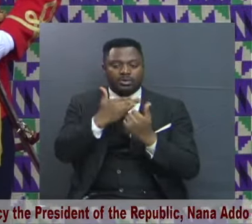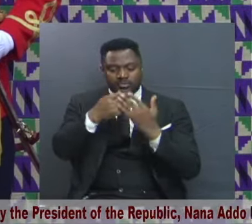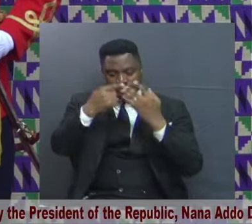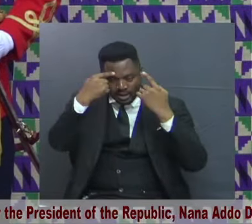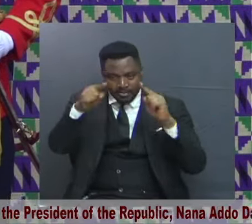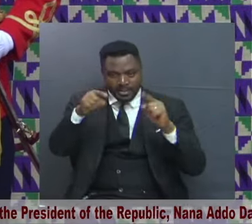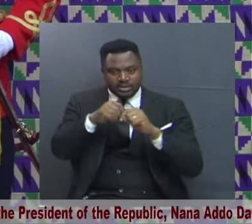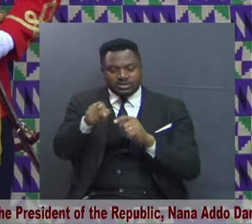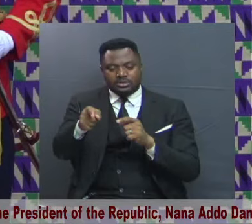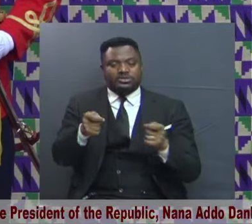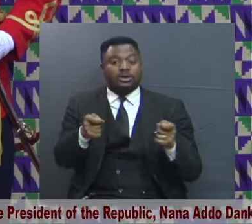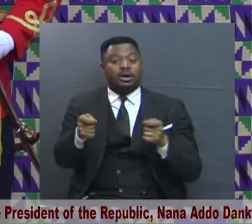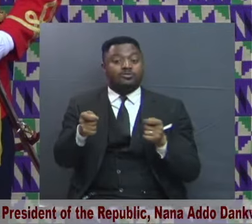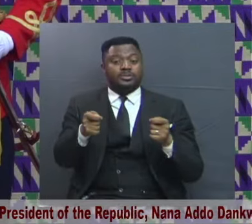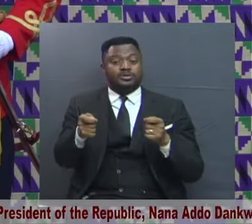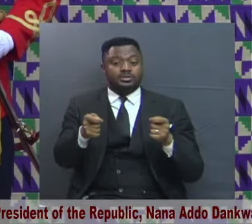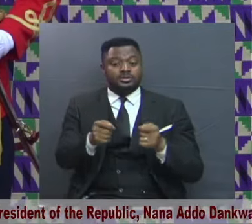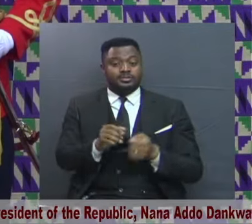her